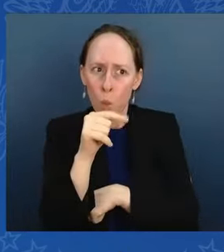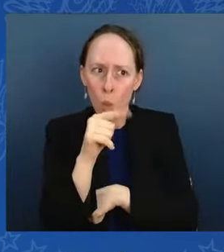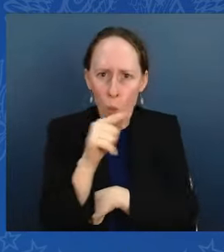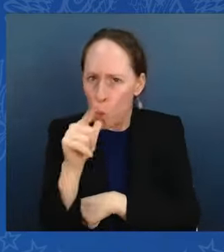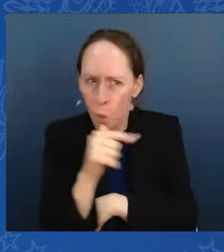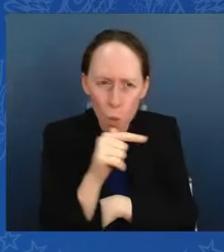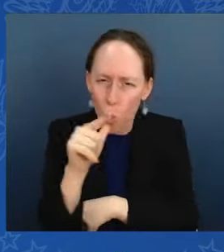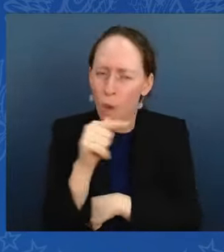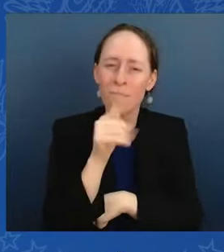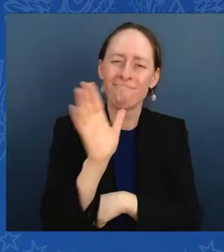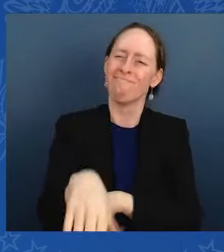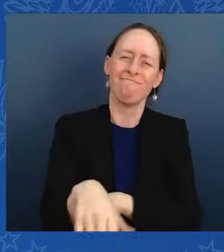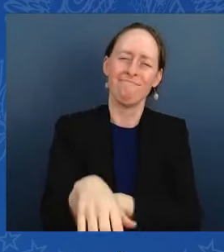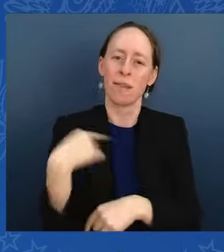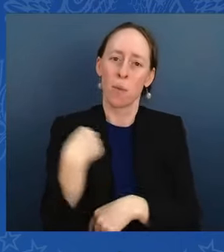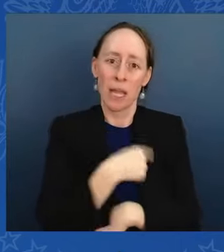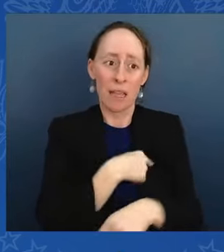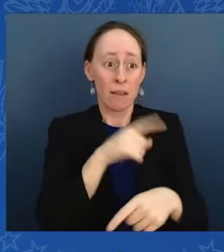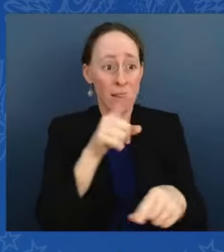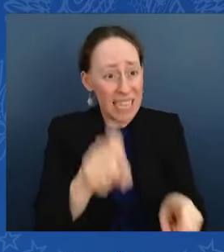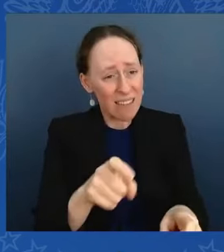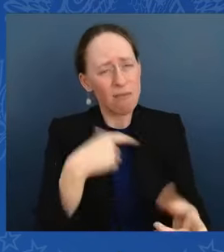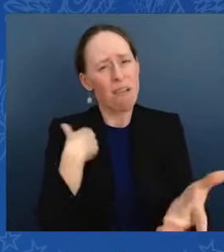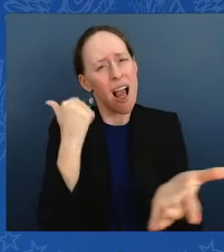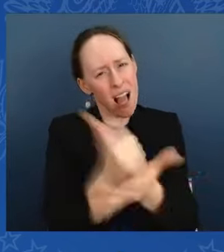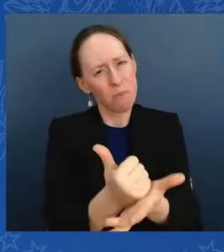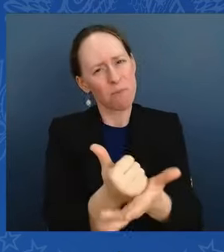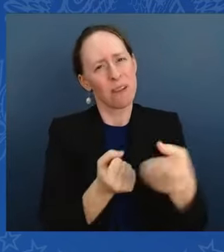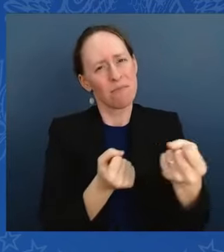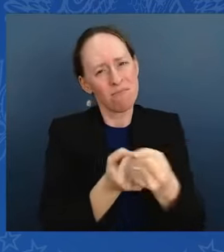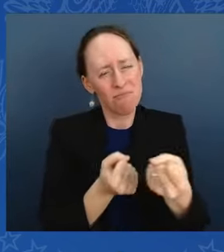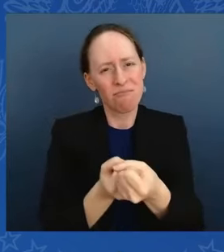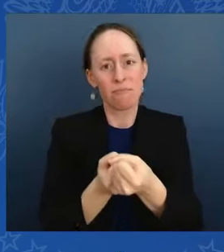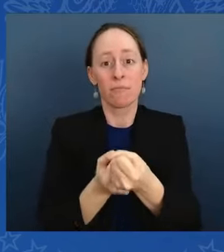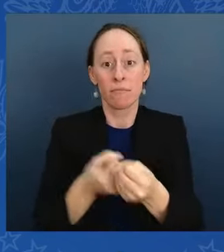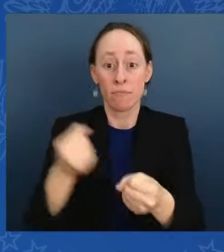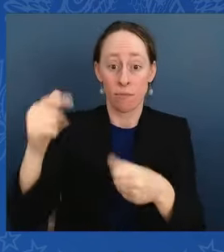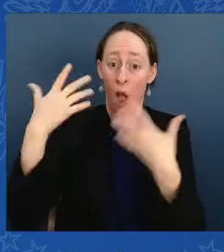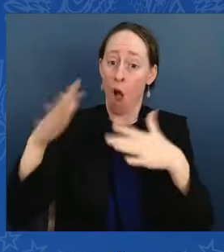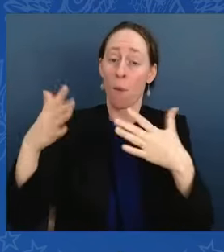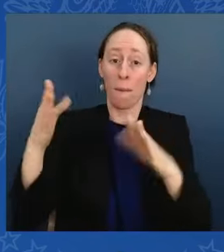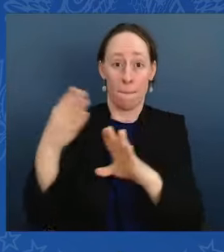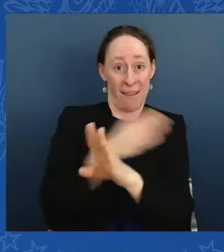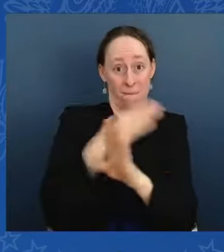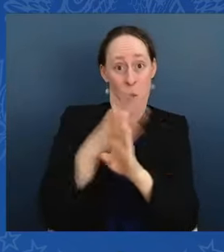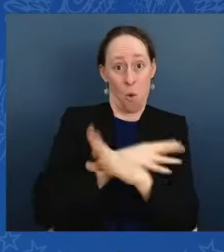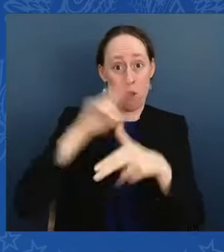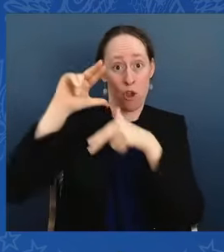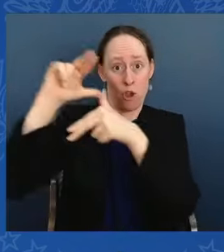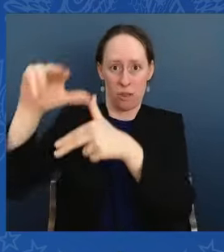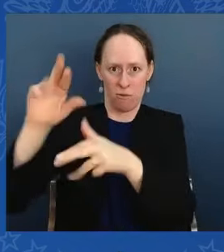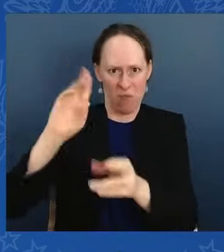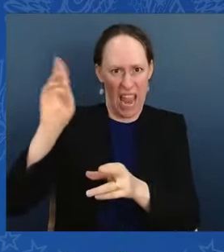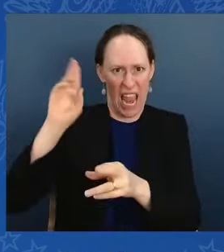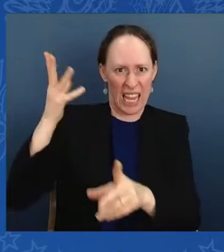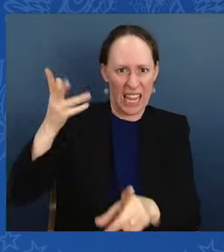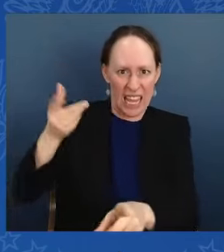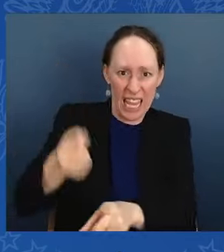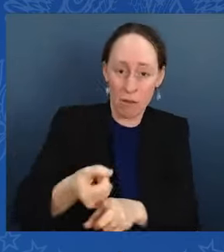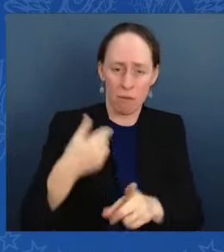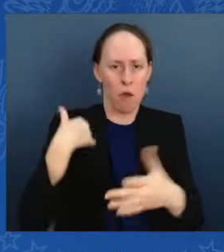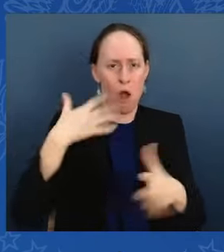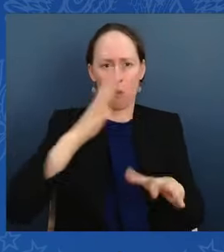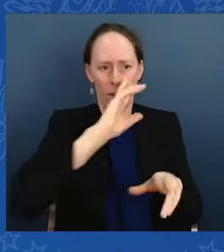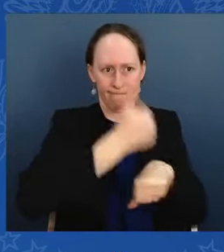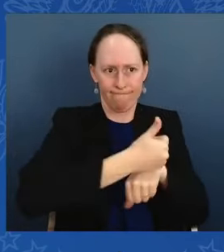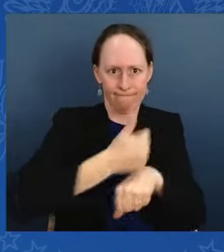why, days before the storm hit, I pre-positioned extensive resources on the ground throughout the